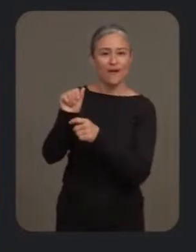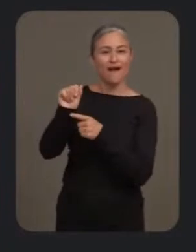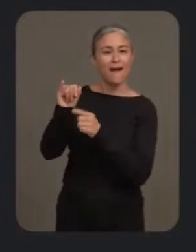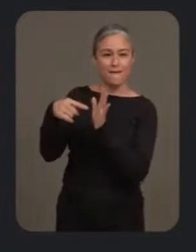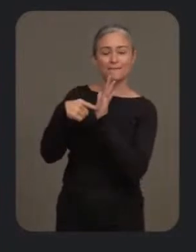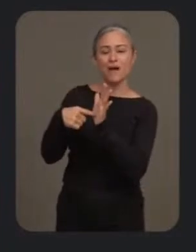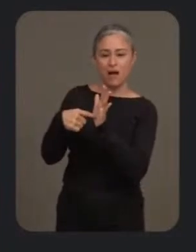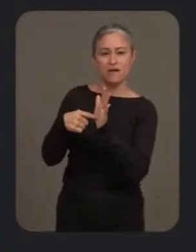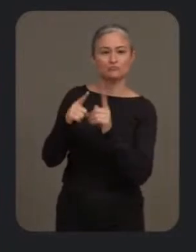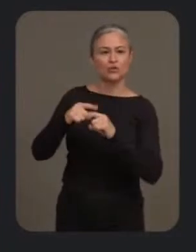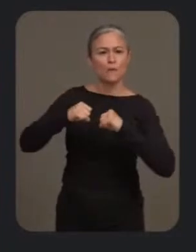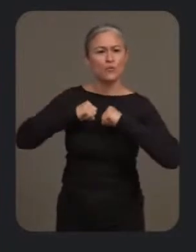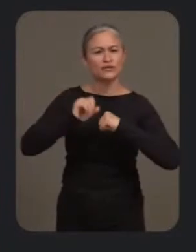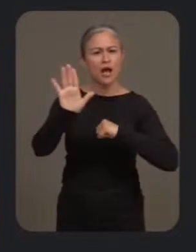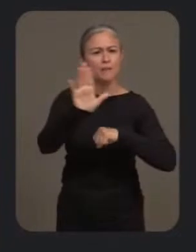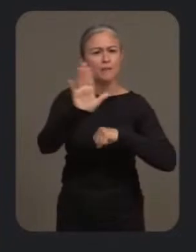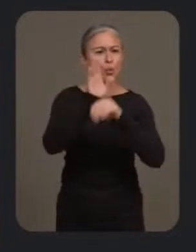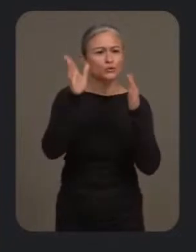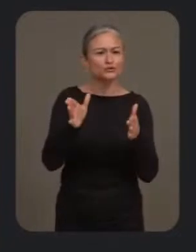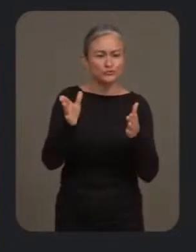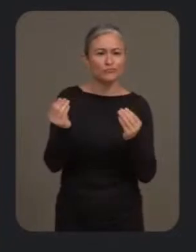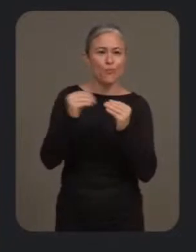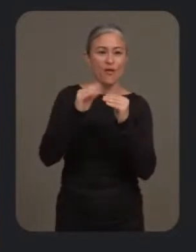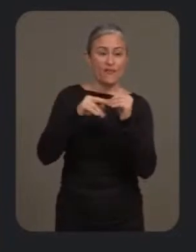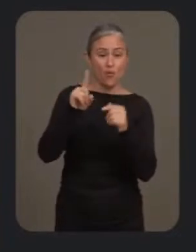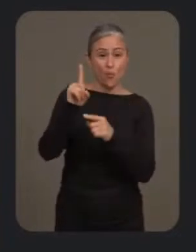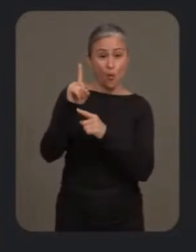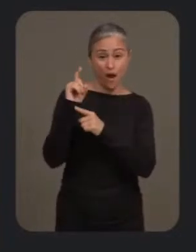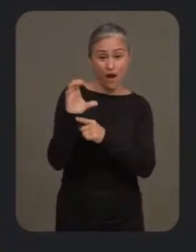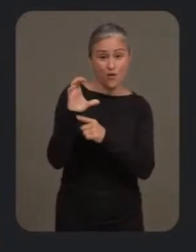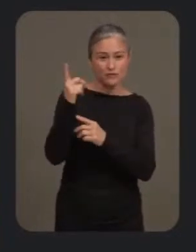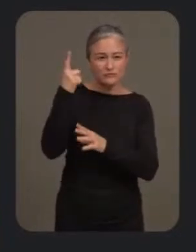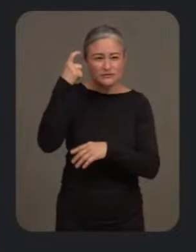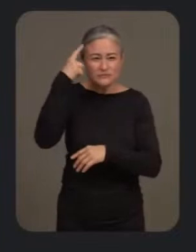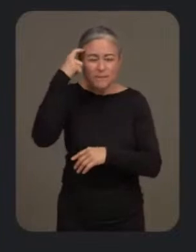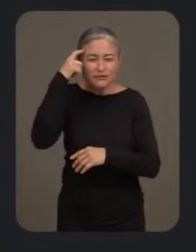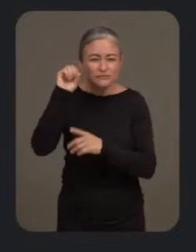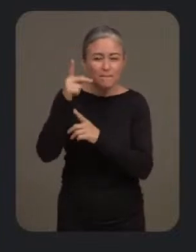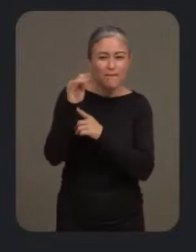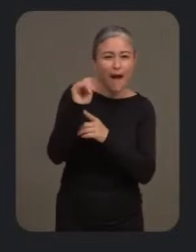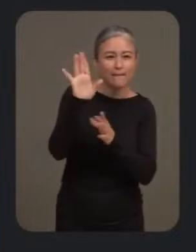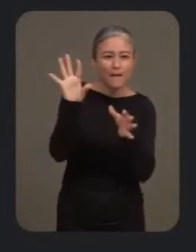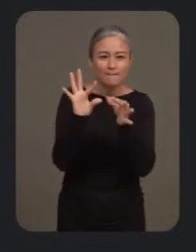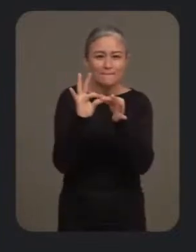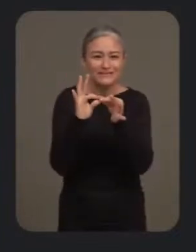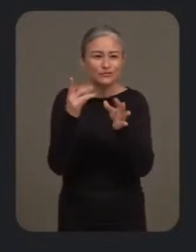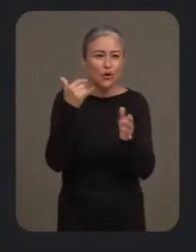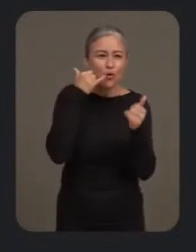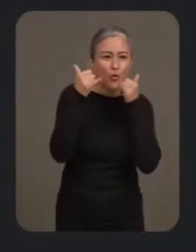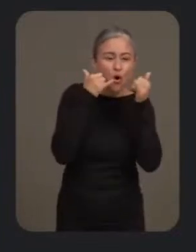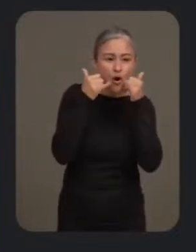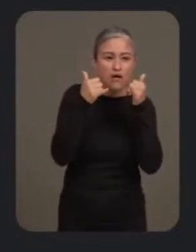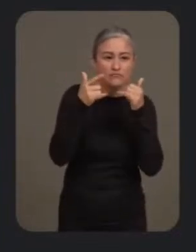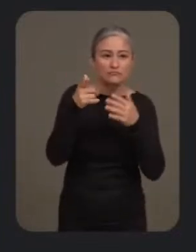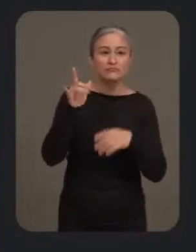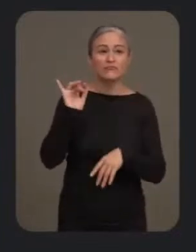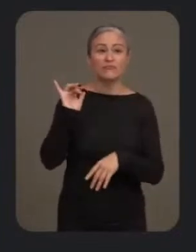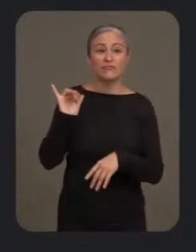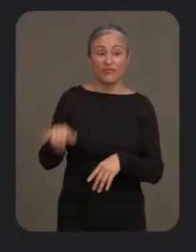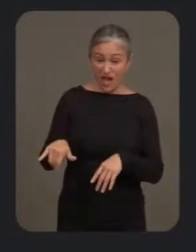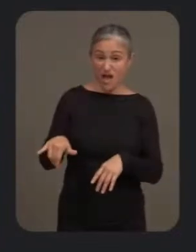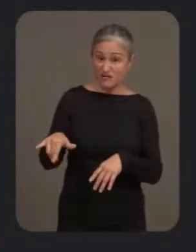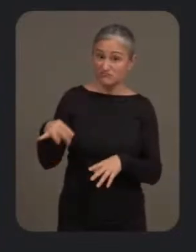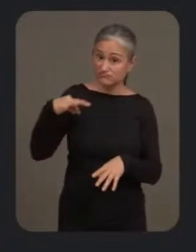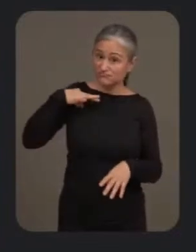used AI models to protect users from more than 100 billion suspected spam messages and calls.